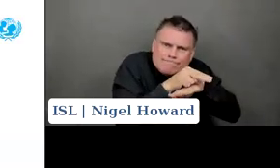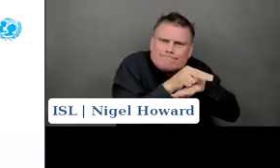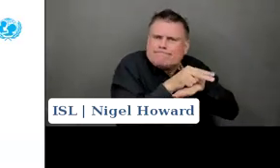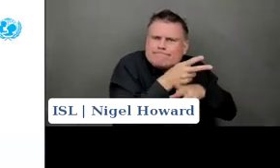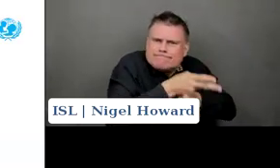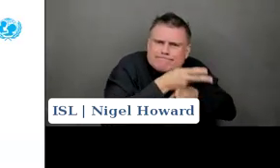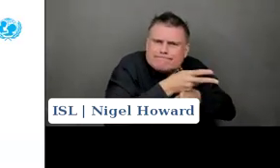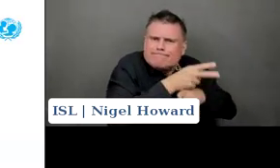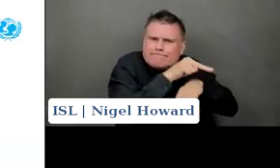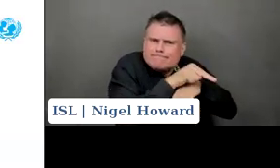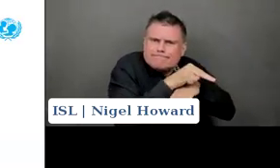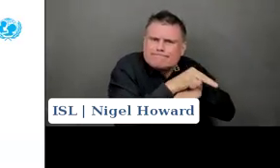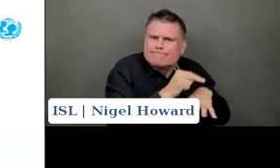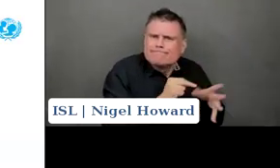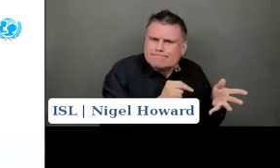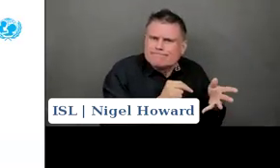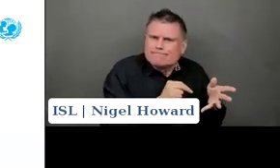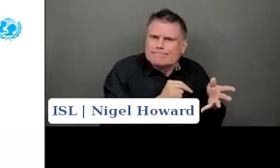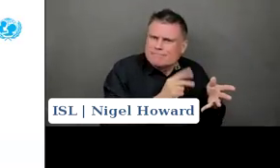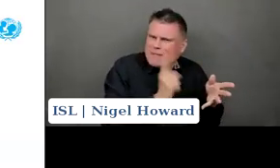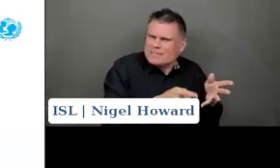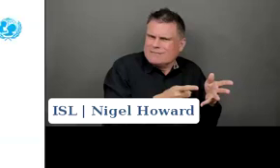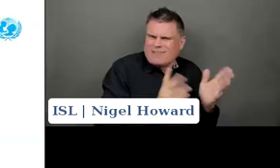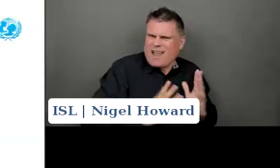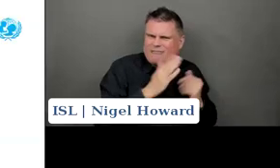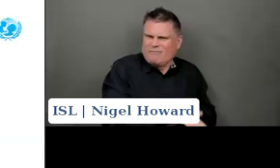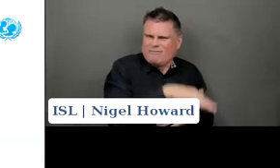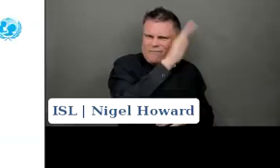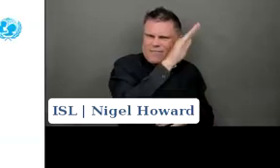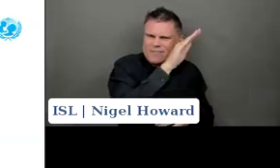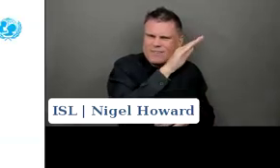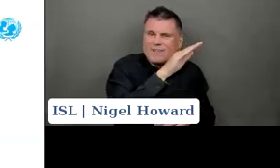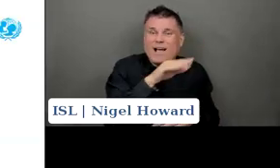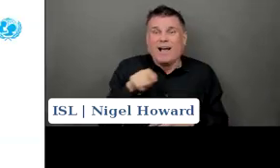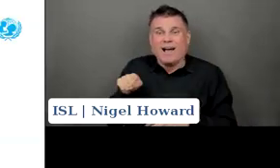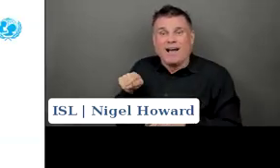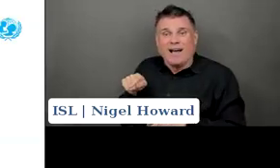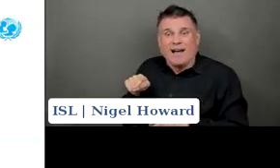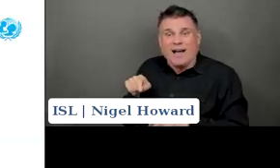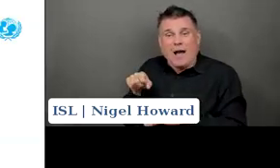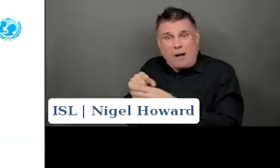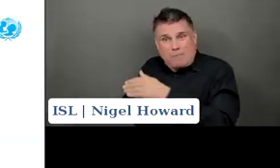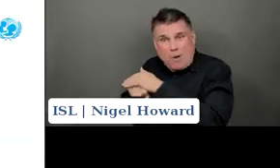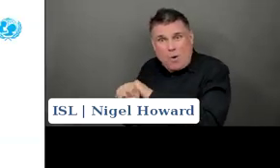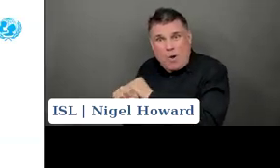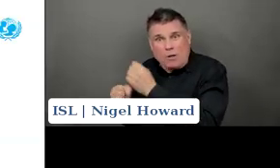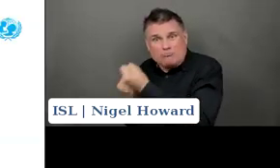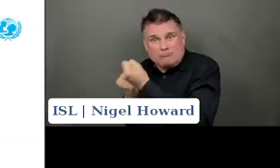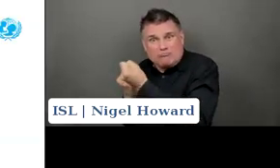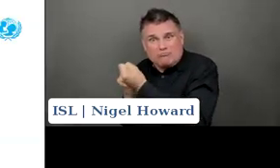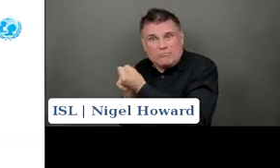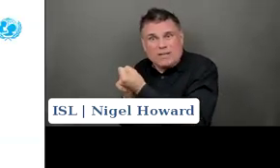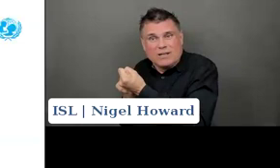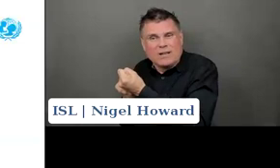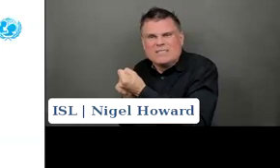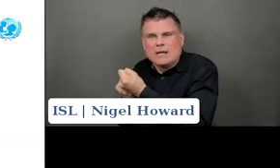is newly in the early child development stage, or you are a person who has a disability, or you are a